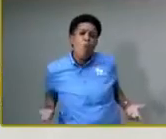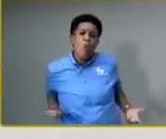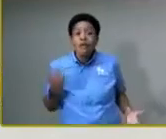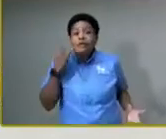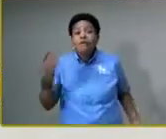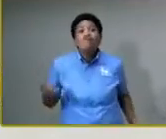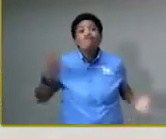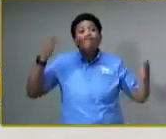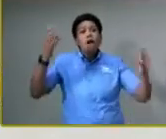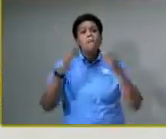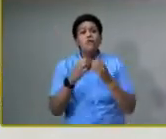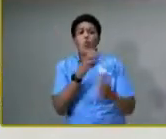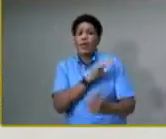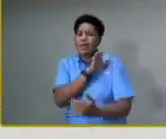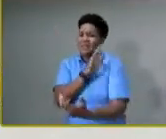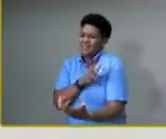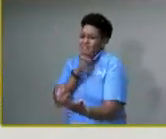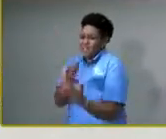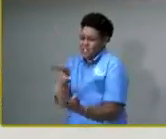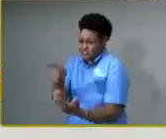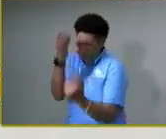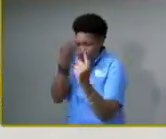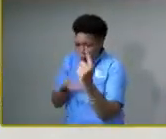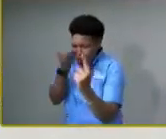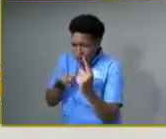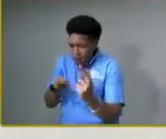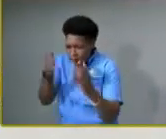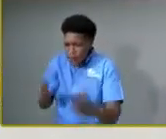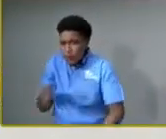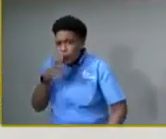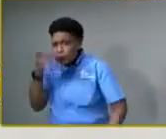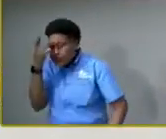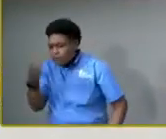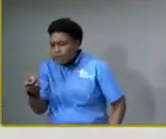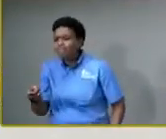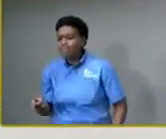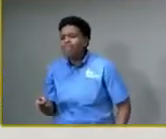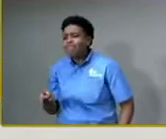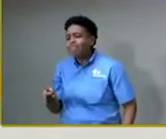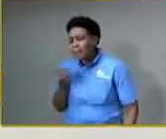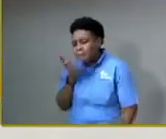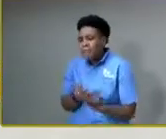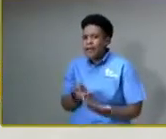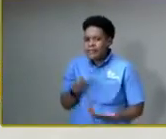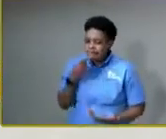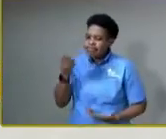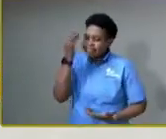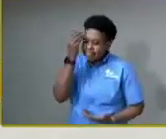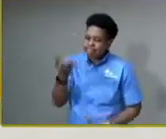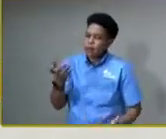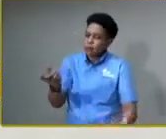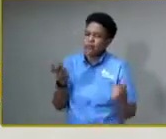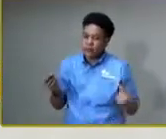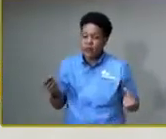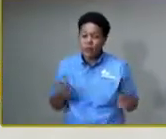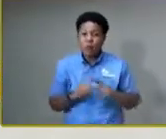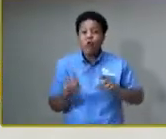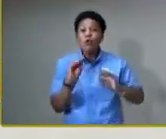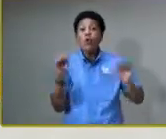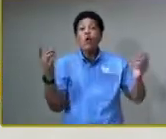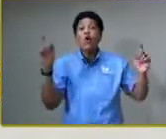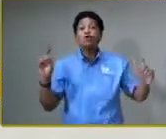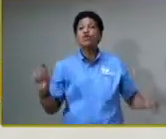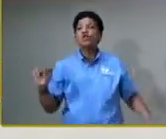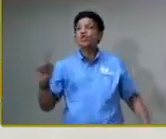recommendation that clinically fits the profile of that particular individual's issue. But no one should be